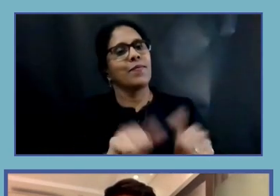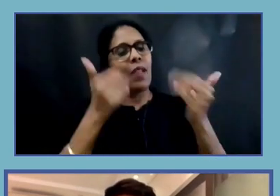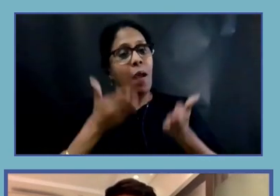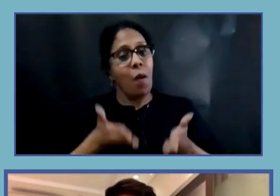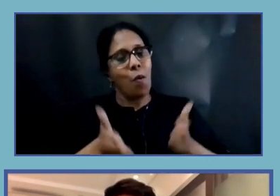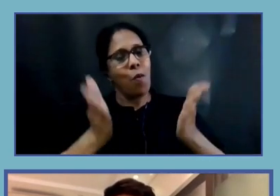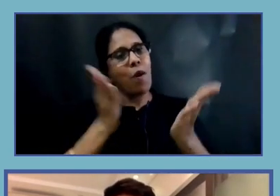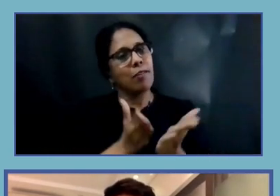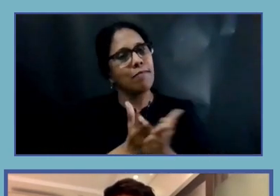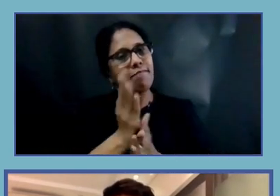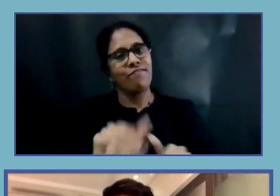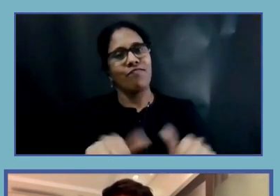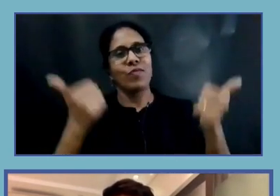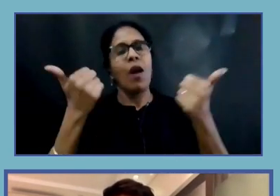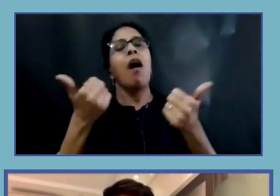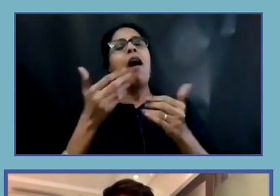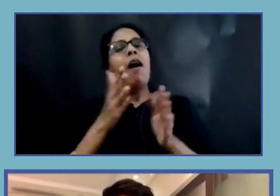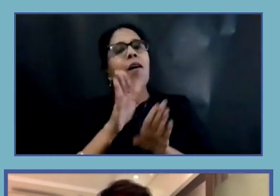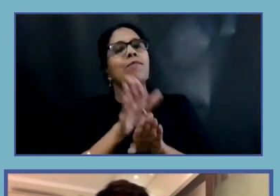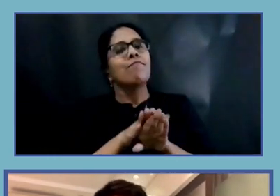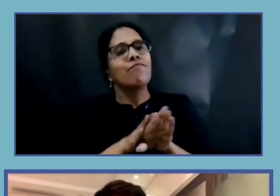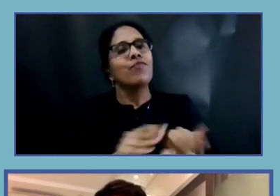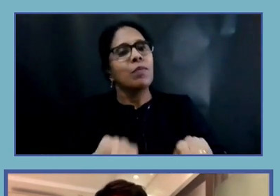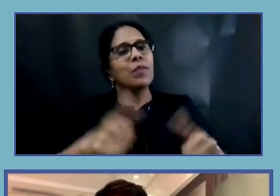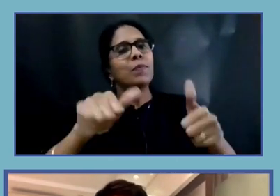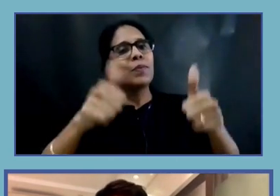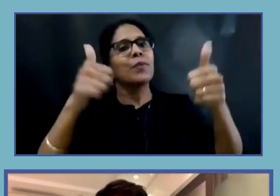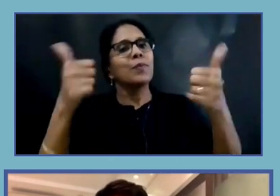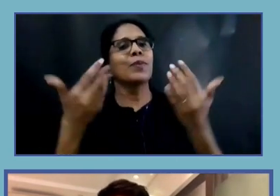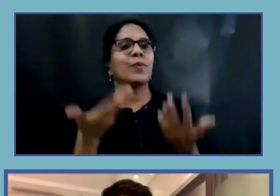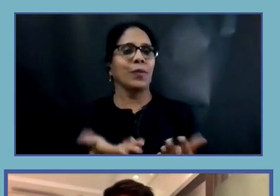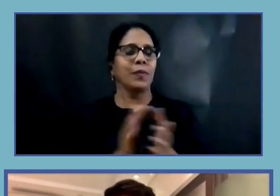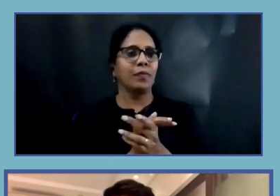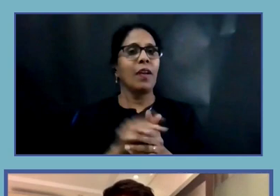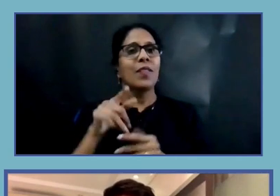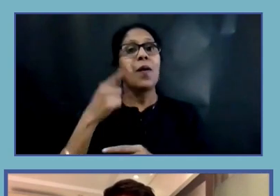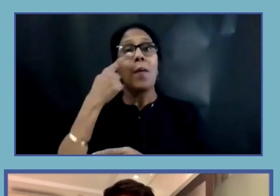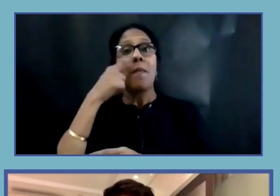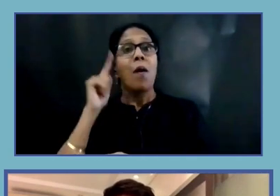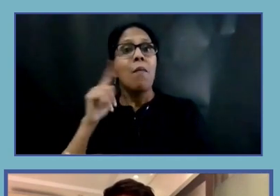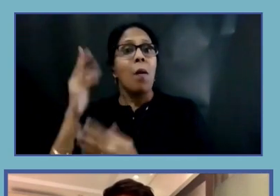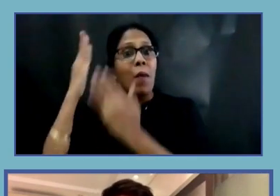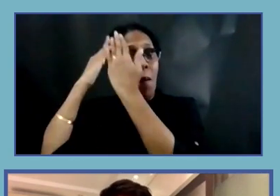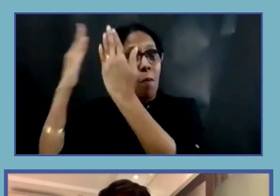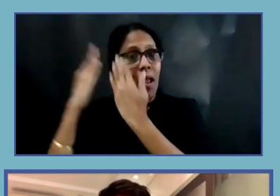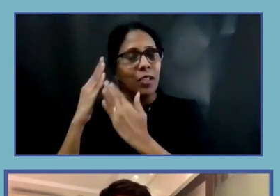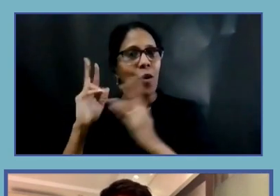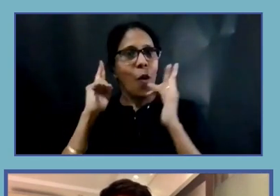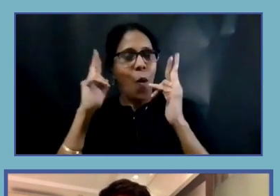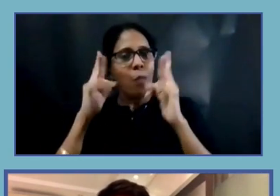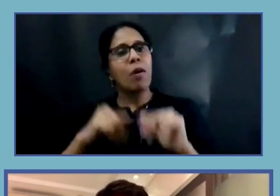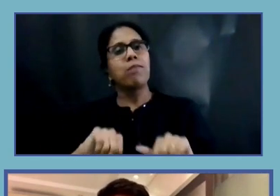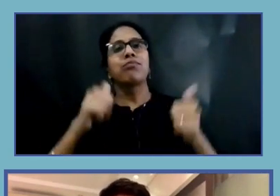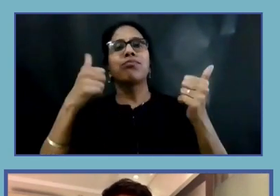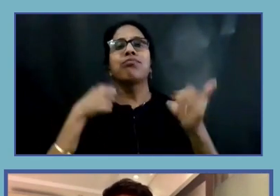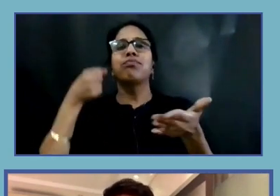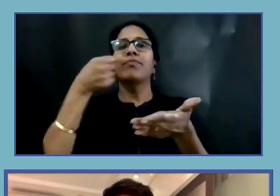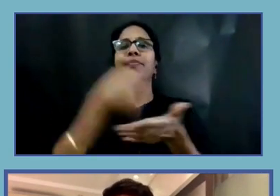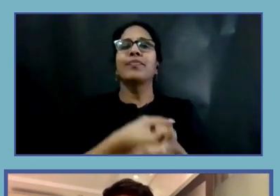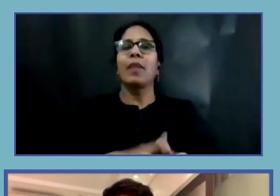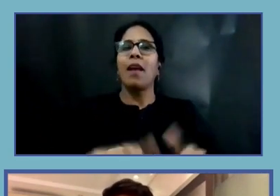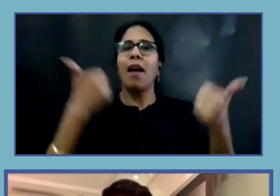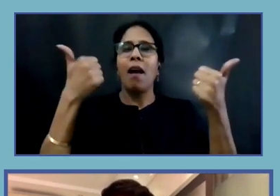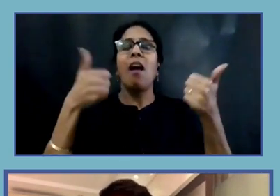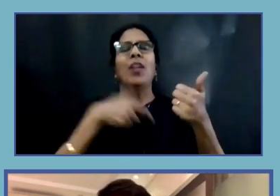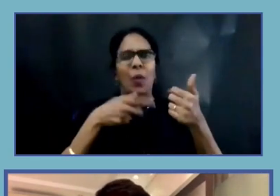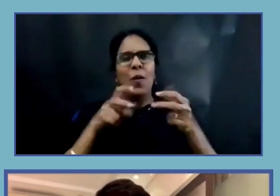things happen. So I think the wishes of my parents helped me reach where I am today. And though still miles to go, but the journey is on.